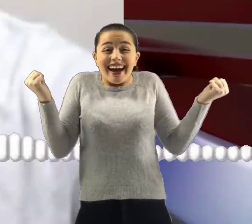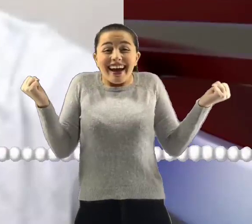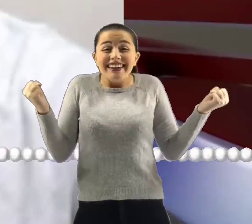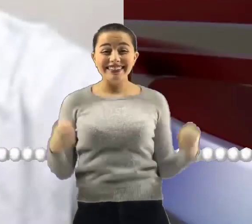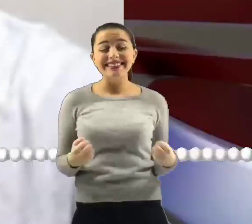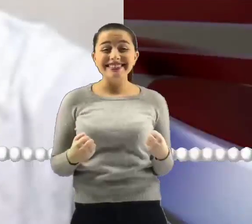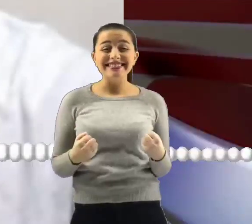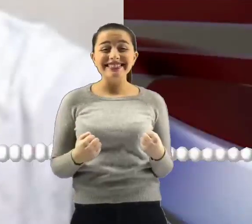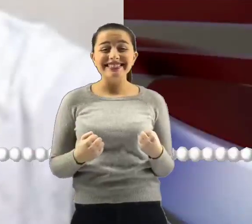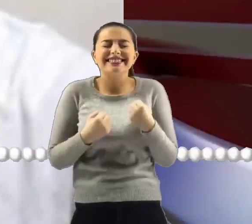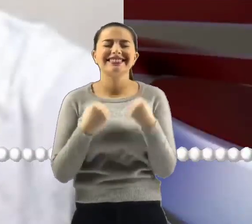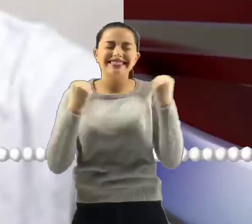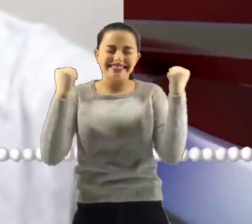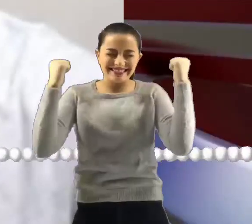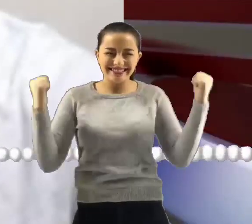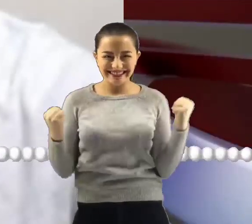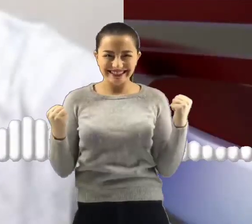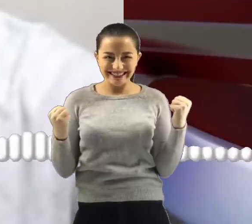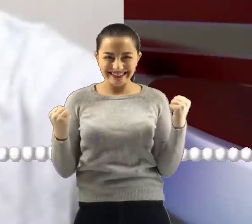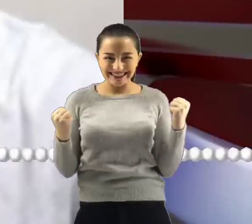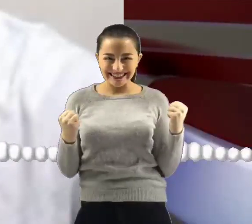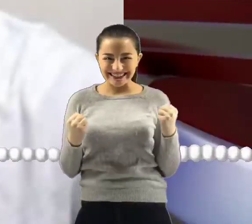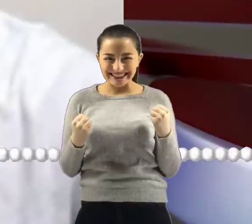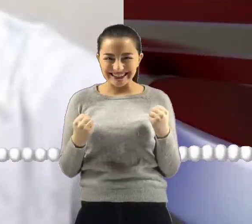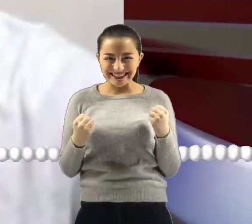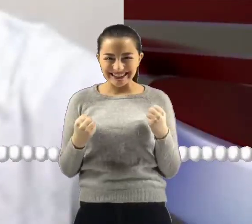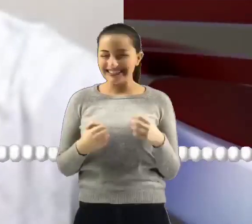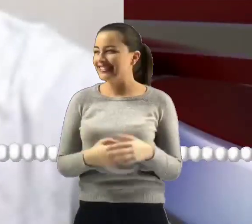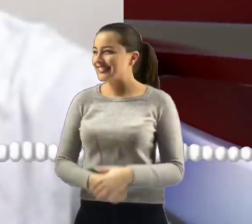na-eme na-agba onwe ha mgba